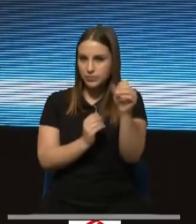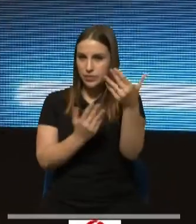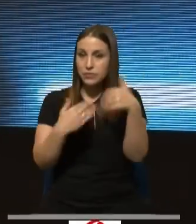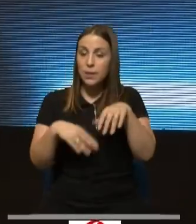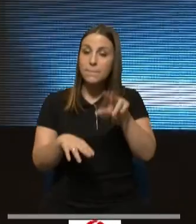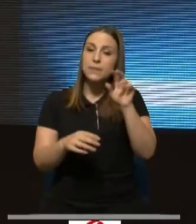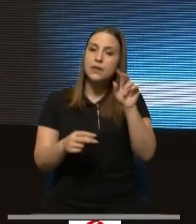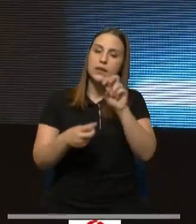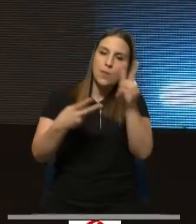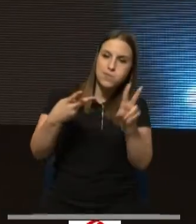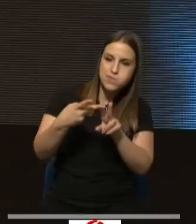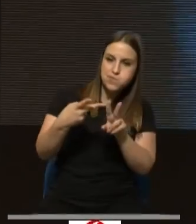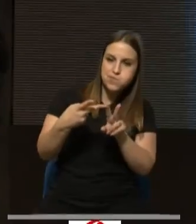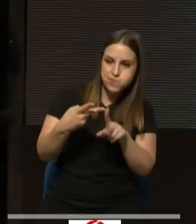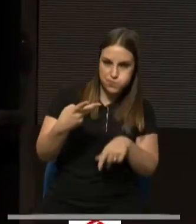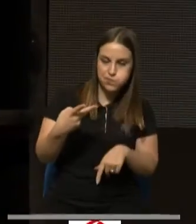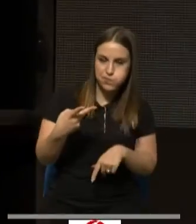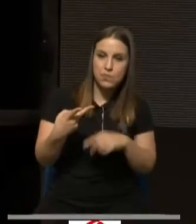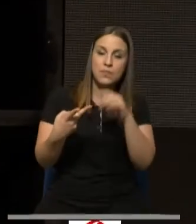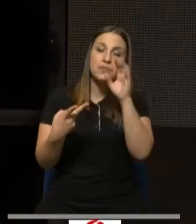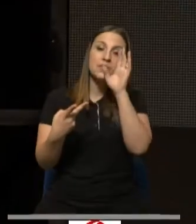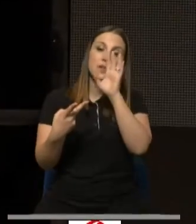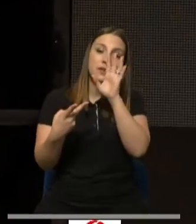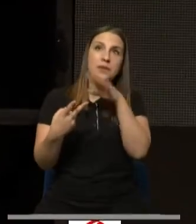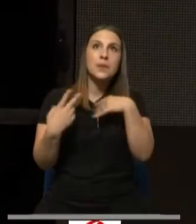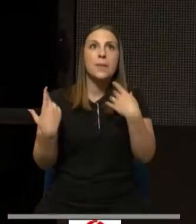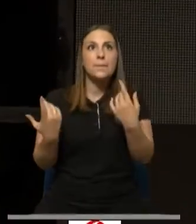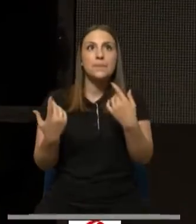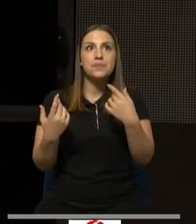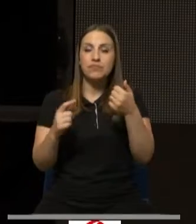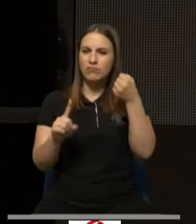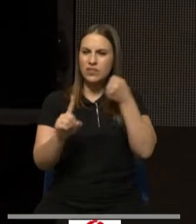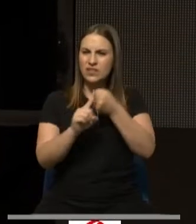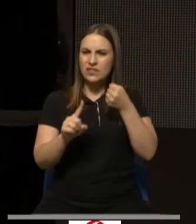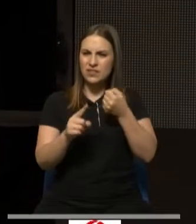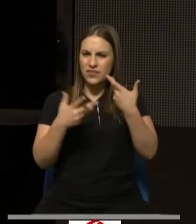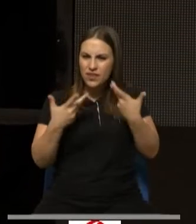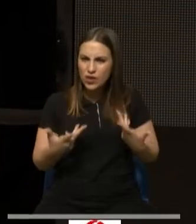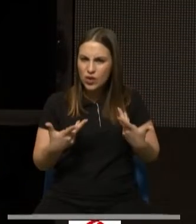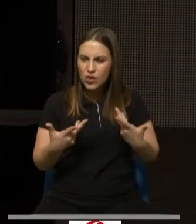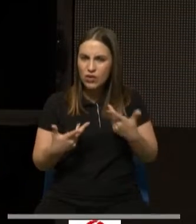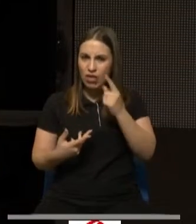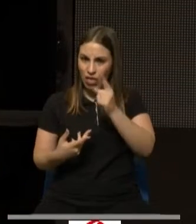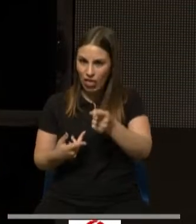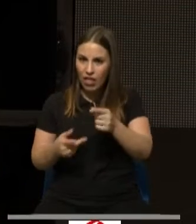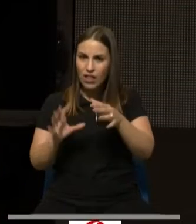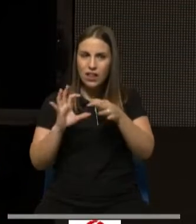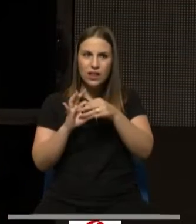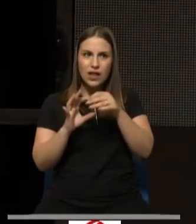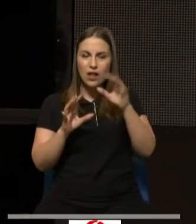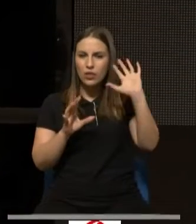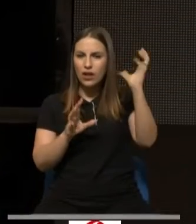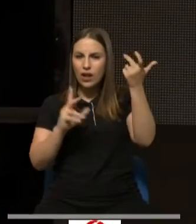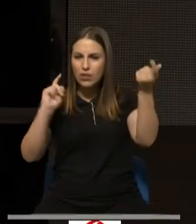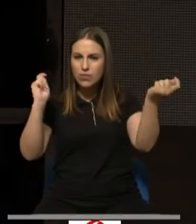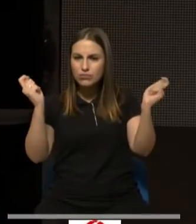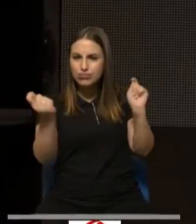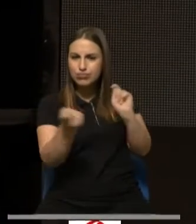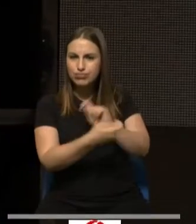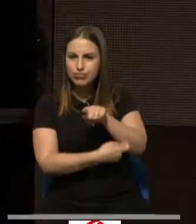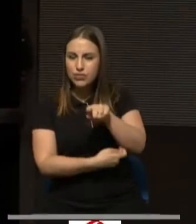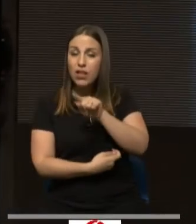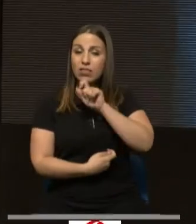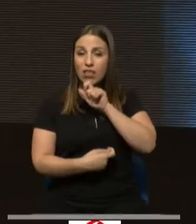global GDP. But there's a second message, and if the biggest challenge that we have today is climate change, it